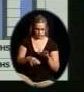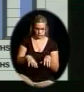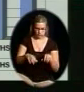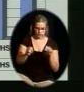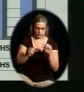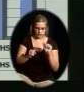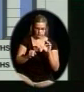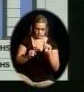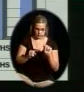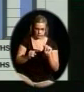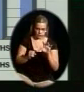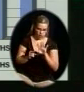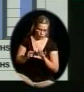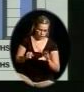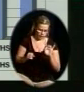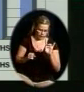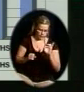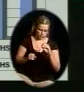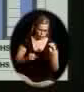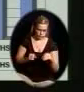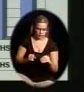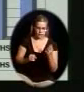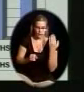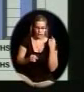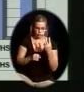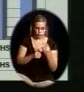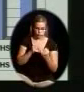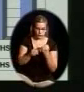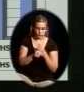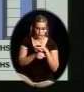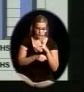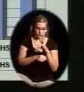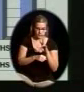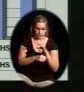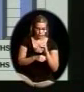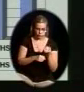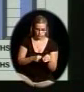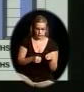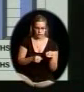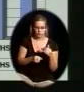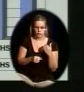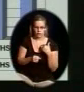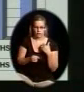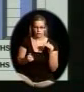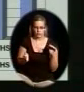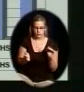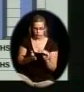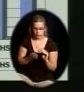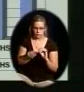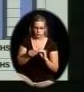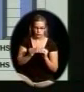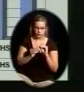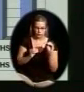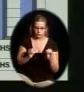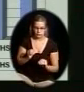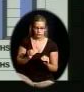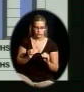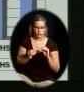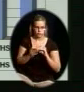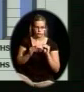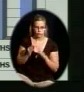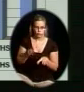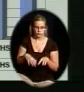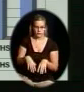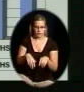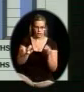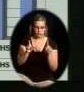Typically, we've averaged about 80%. However, the last 2 years, about 67%. So we have decreased the number and percentage of students taking it, and our